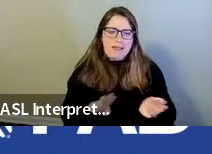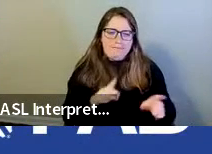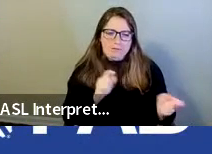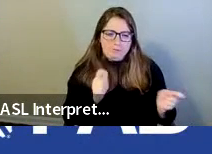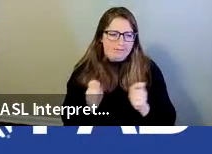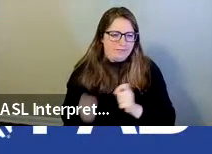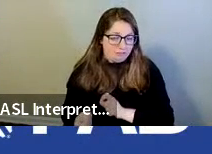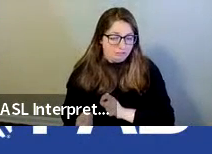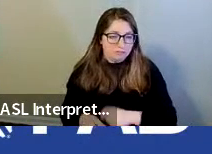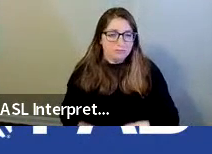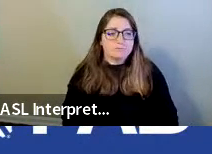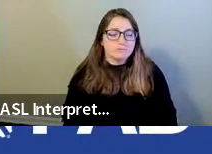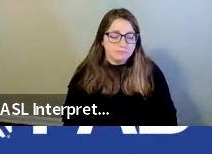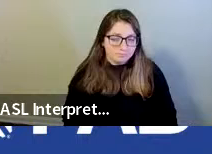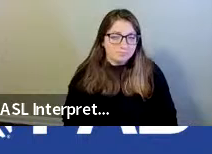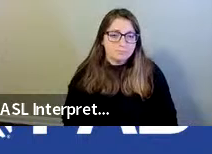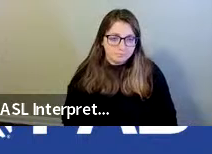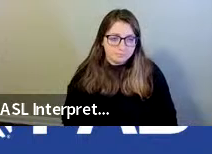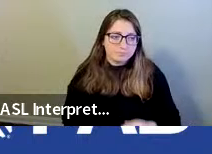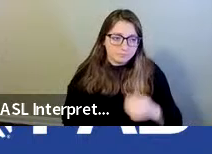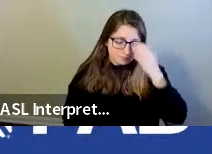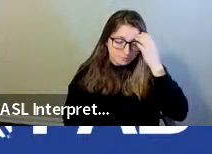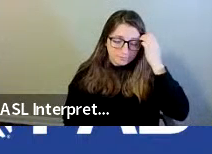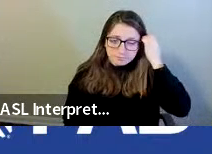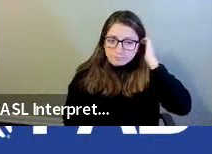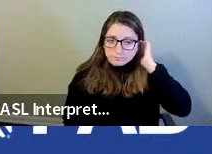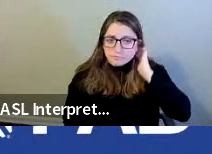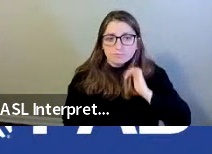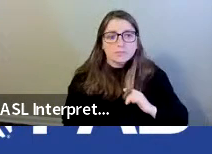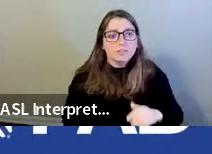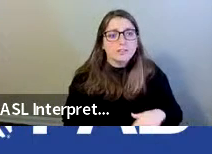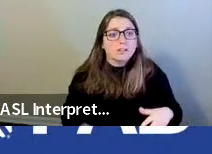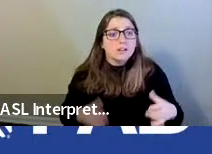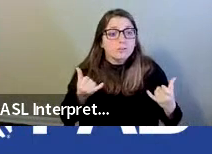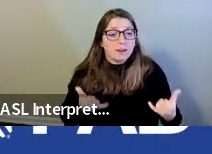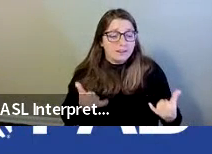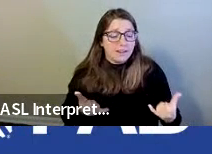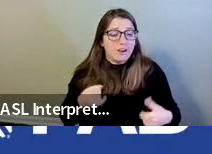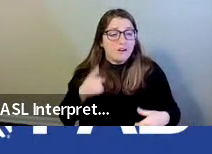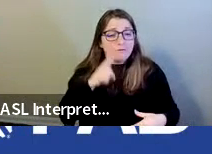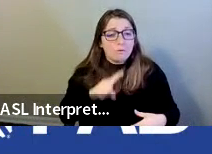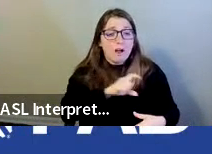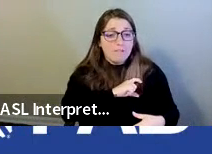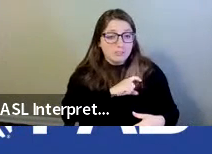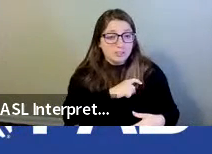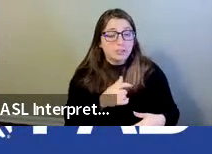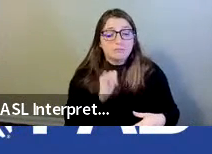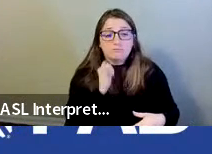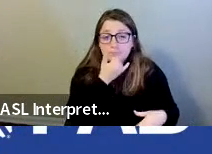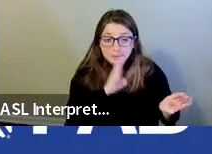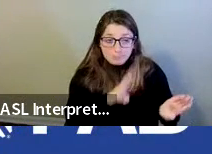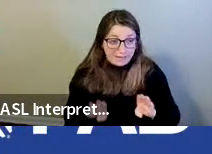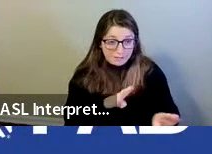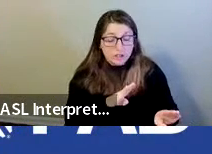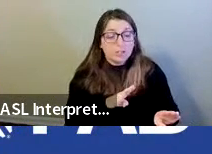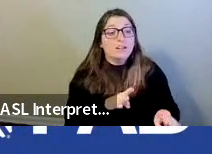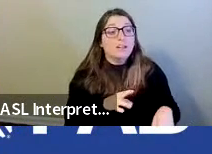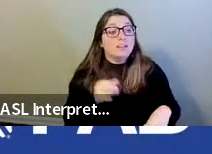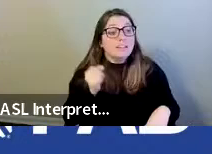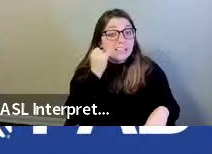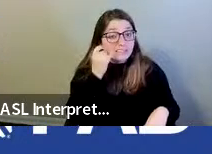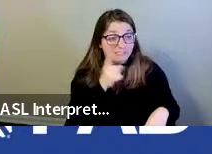a 33% recidivism rate for officer misconduct. That means of the officers that have